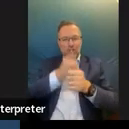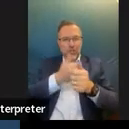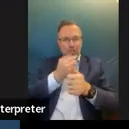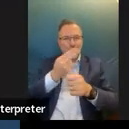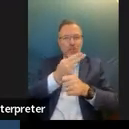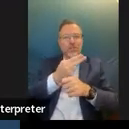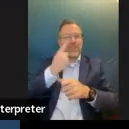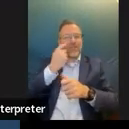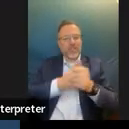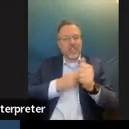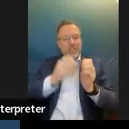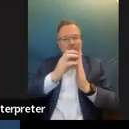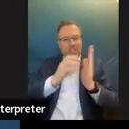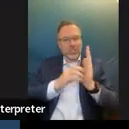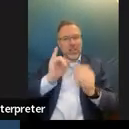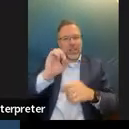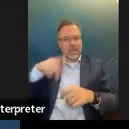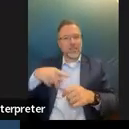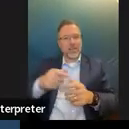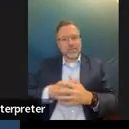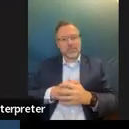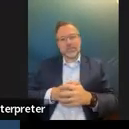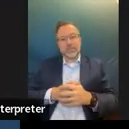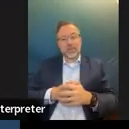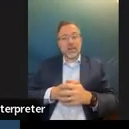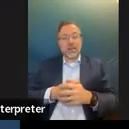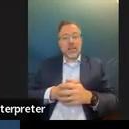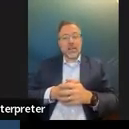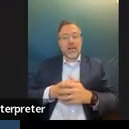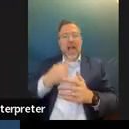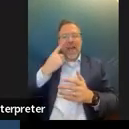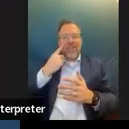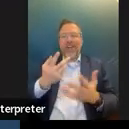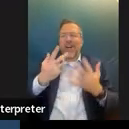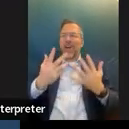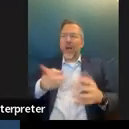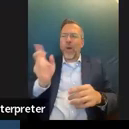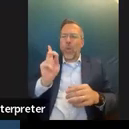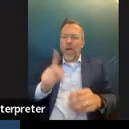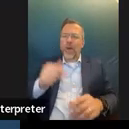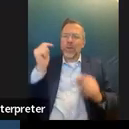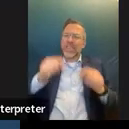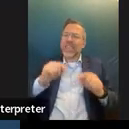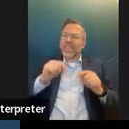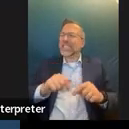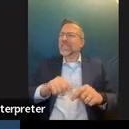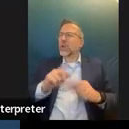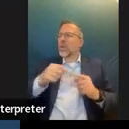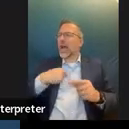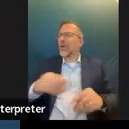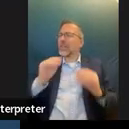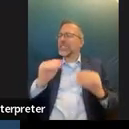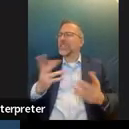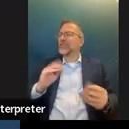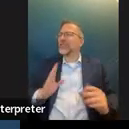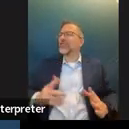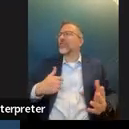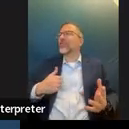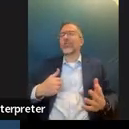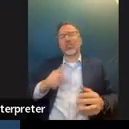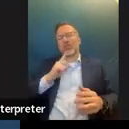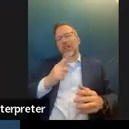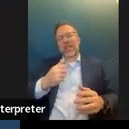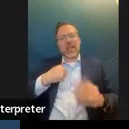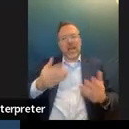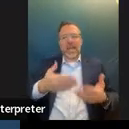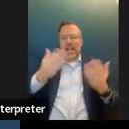So yes, and my first thought was, where was this when I was teaching? So I can't recommend it highly enough.